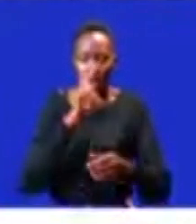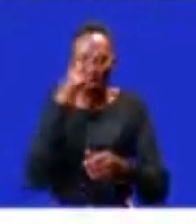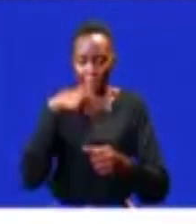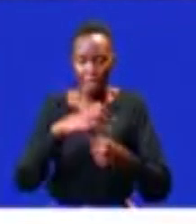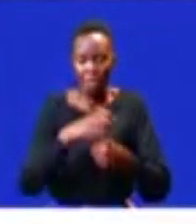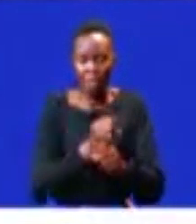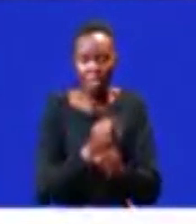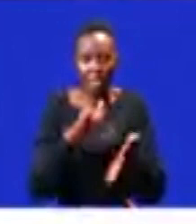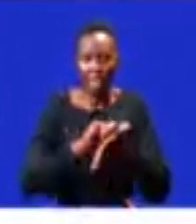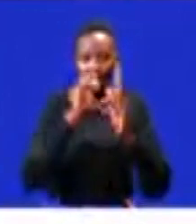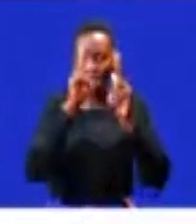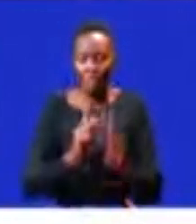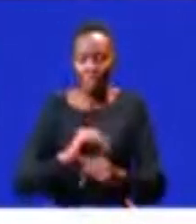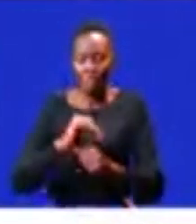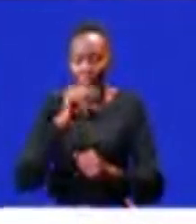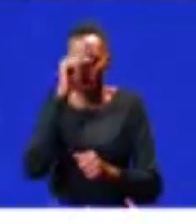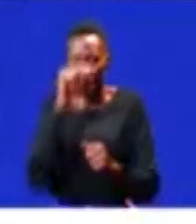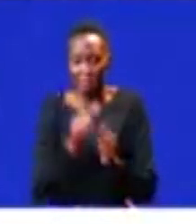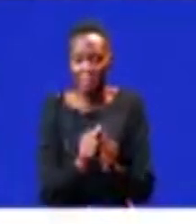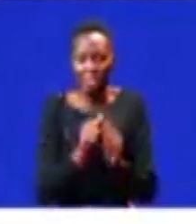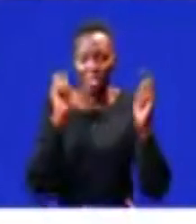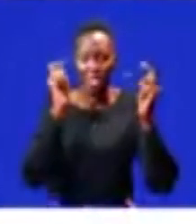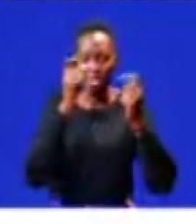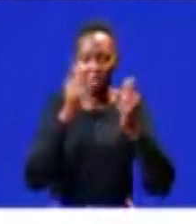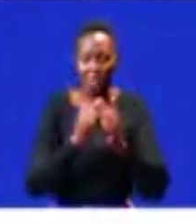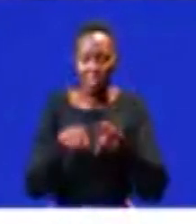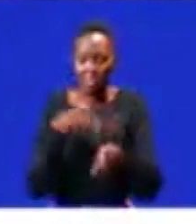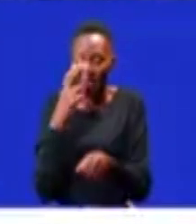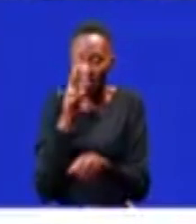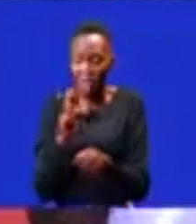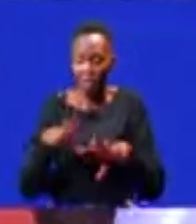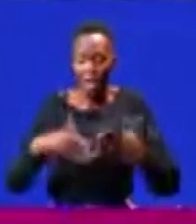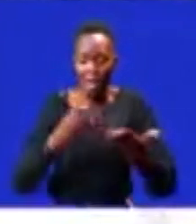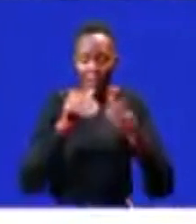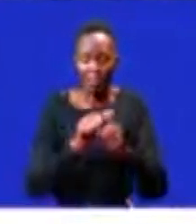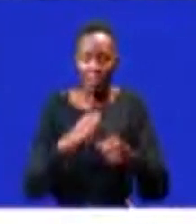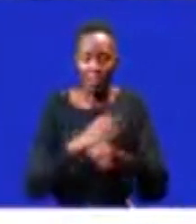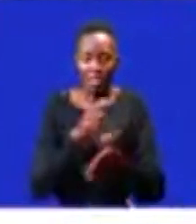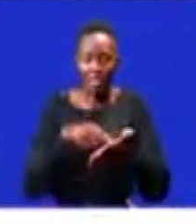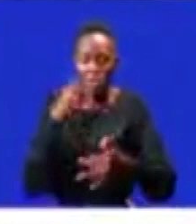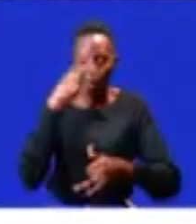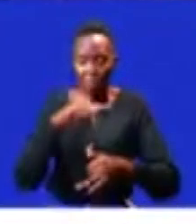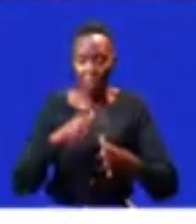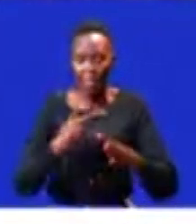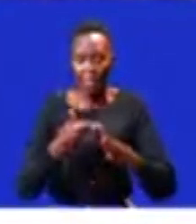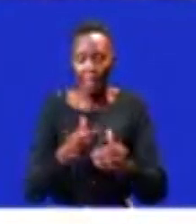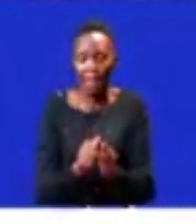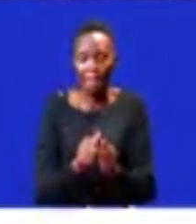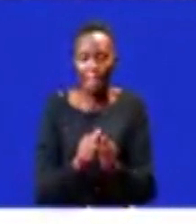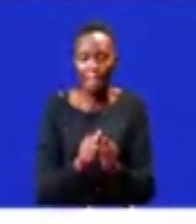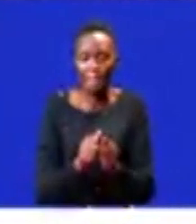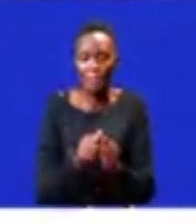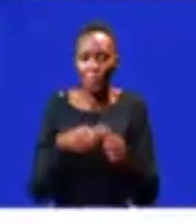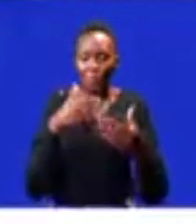that the Kisumu government is championing, and we're looking at how we can ensure that these policies are implemented through working